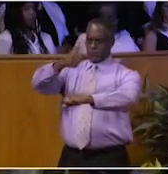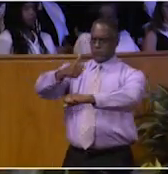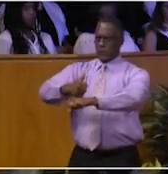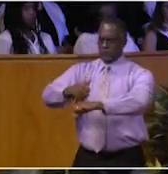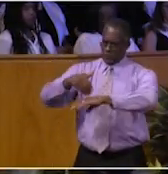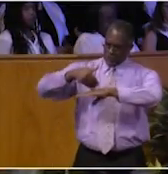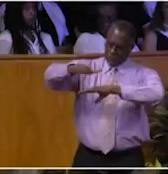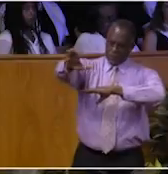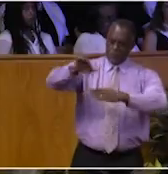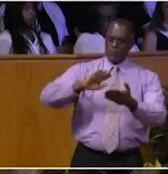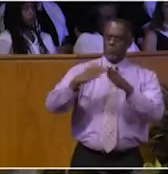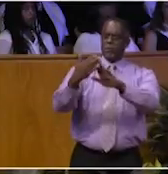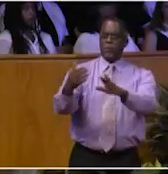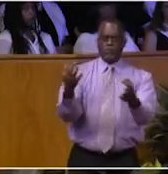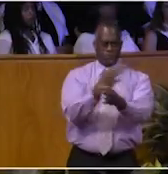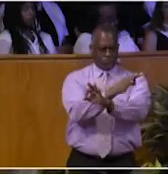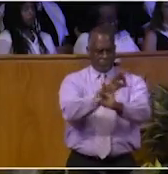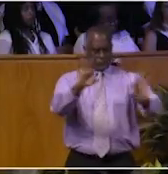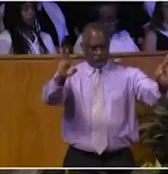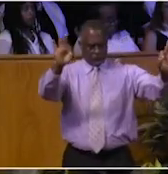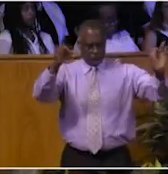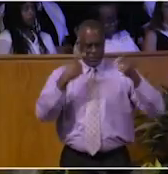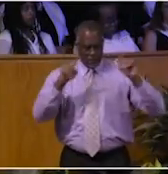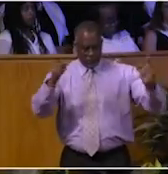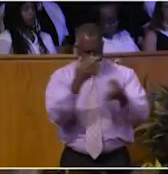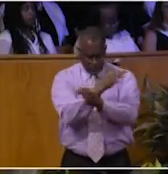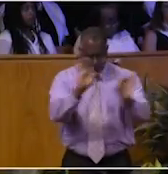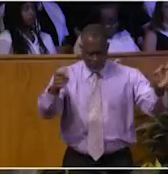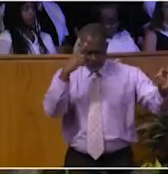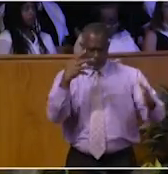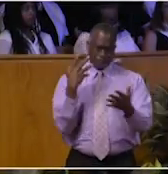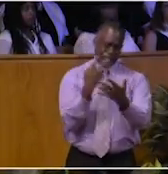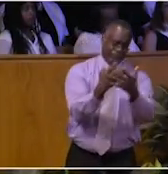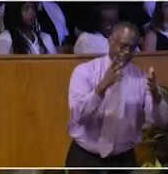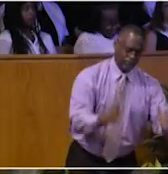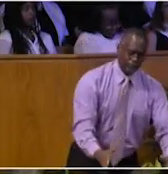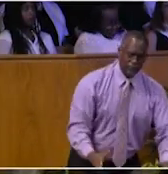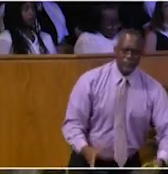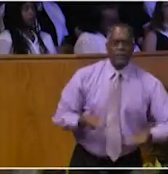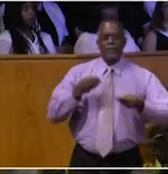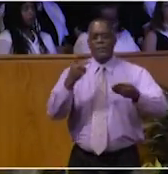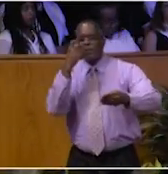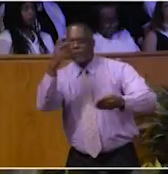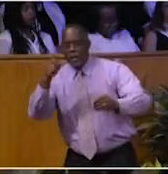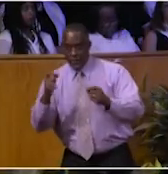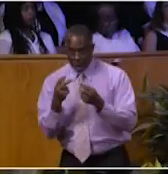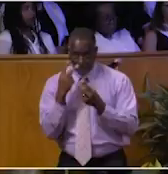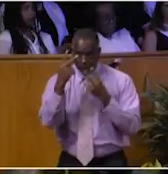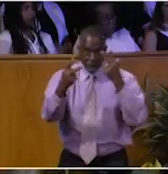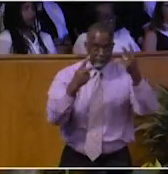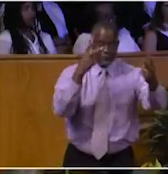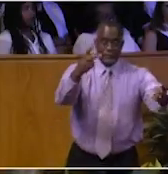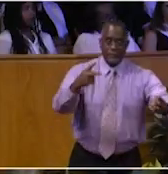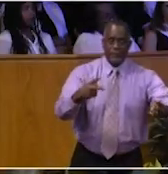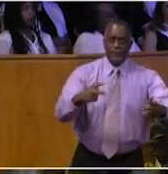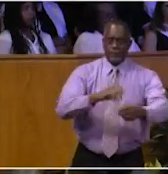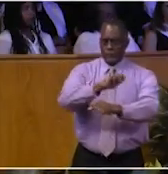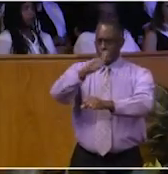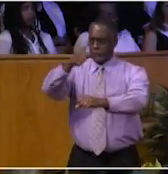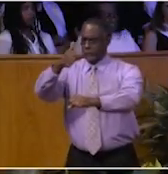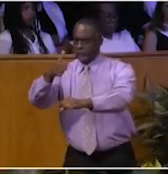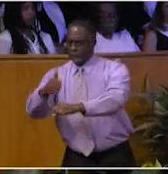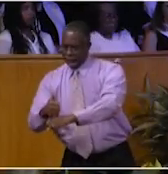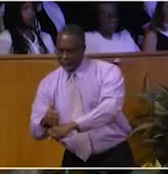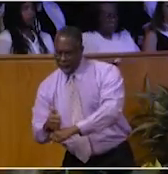proclaim freedom for the prisoners, recovery of sight for the blind, and to set the captives